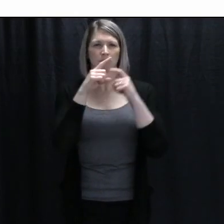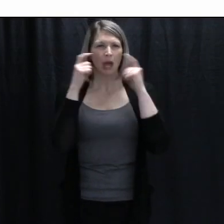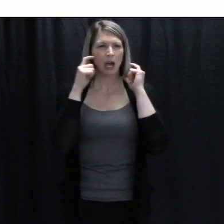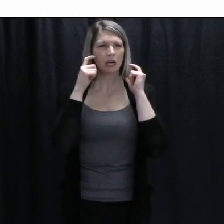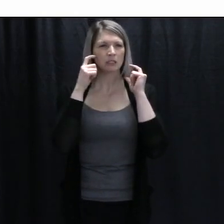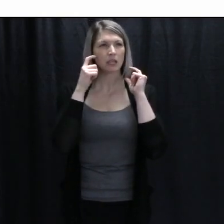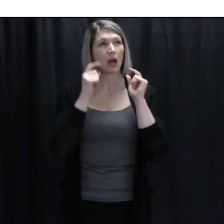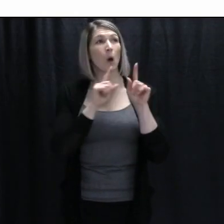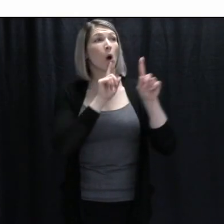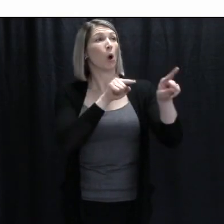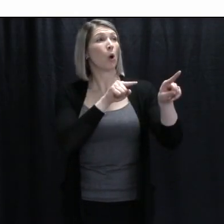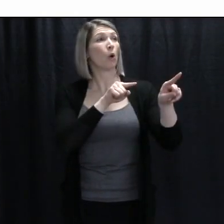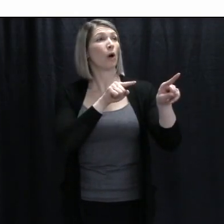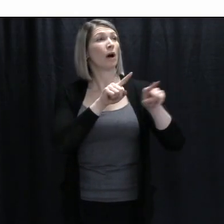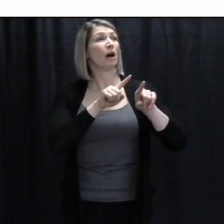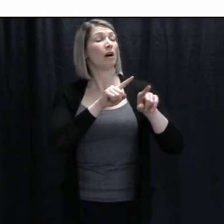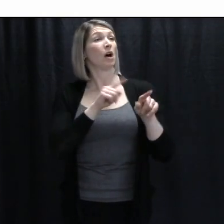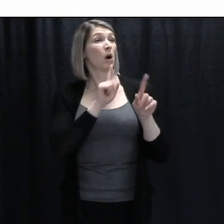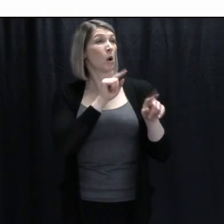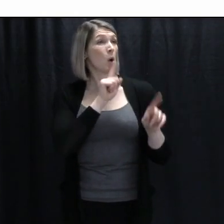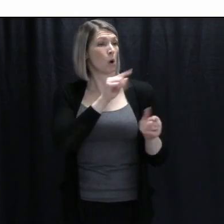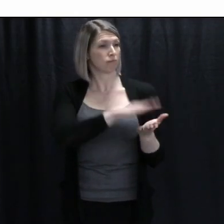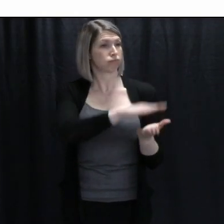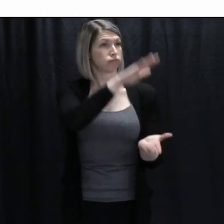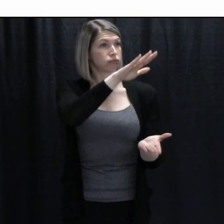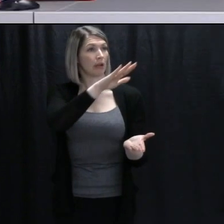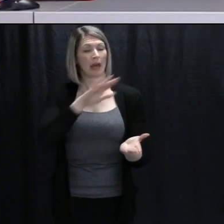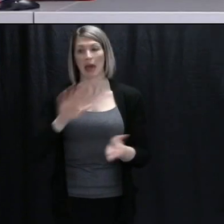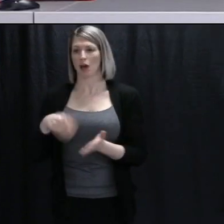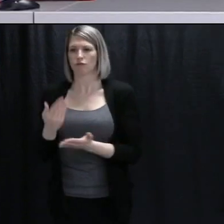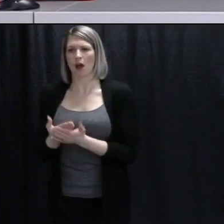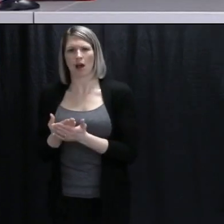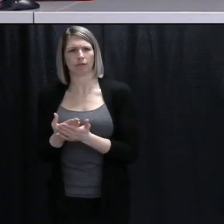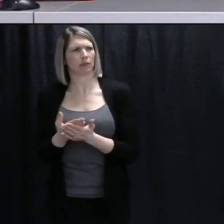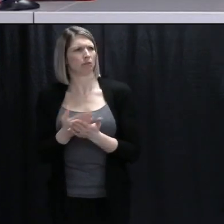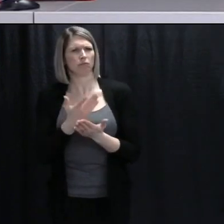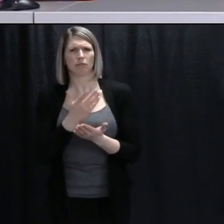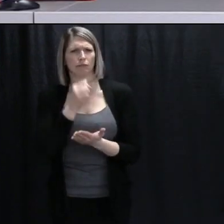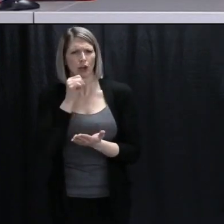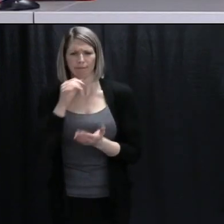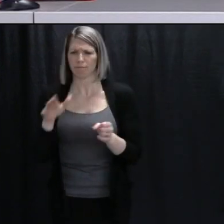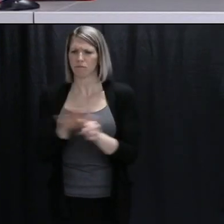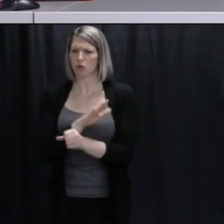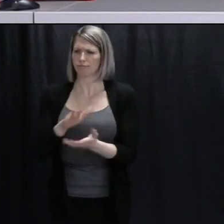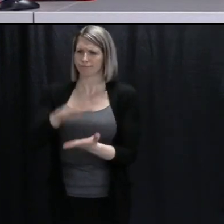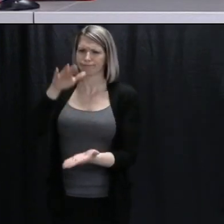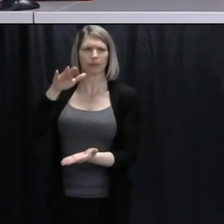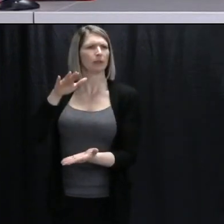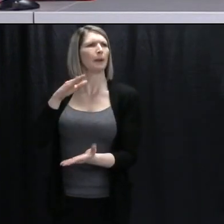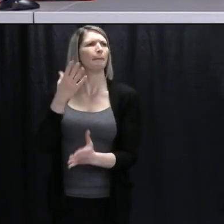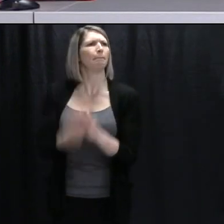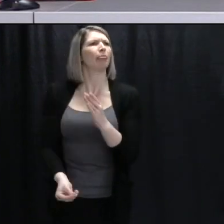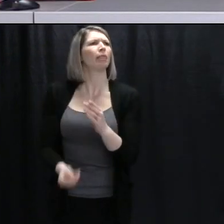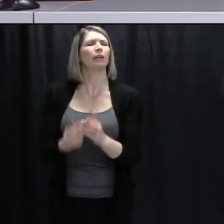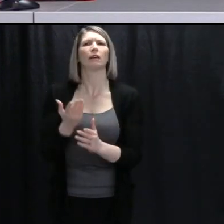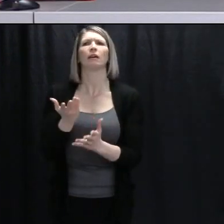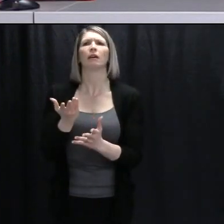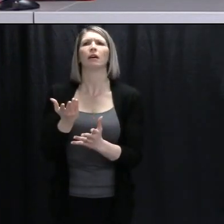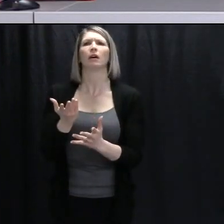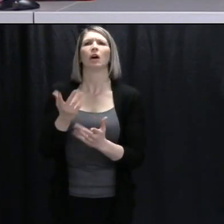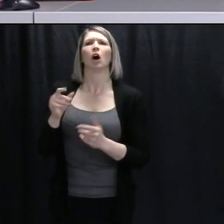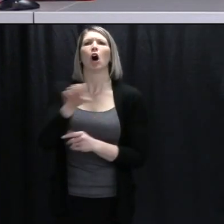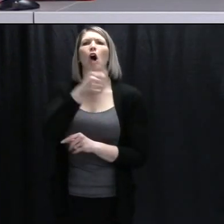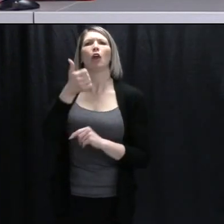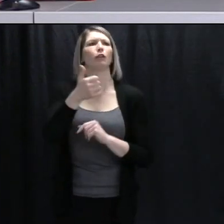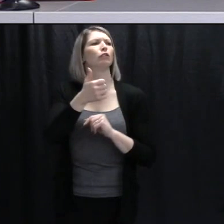destined for this province. Can you give us some more specifics in terms of the challenges and some of the issues you're facing when you're trying to get more of that PPE